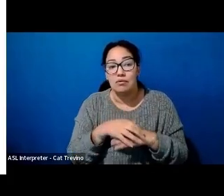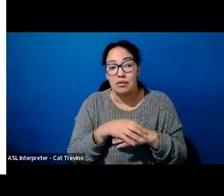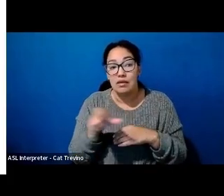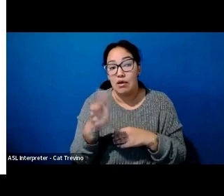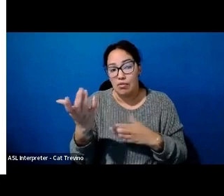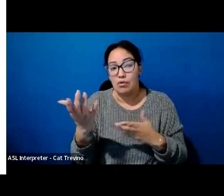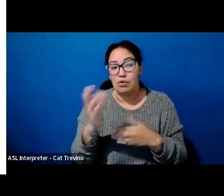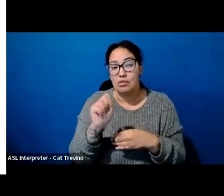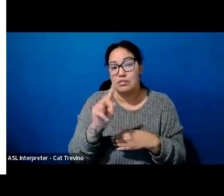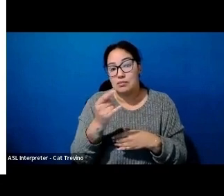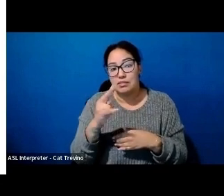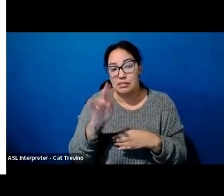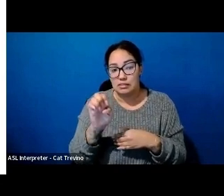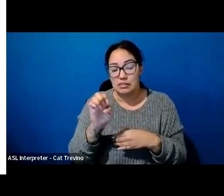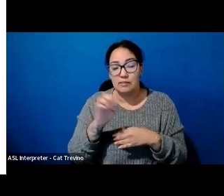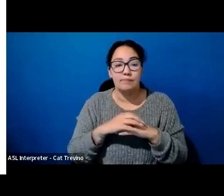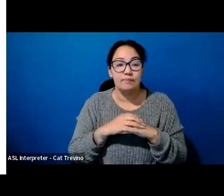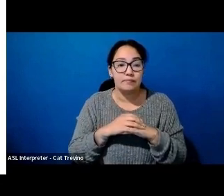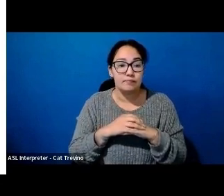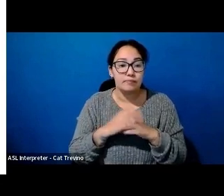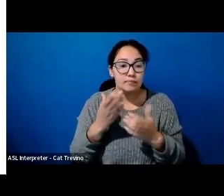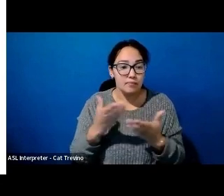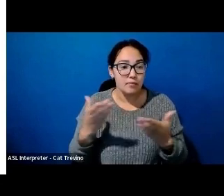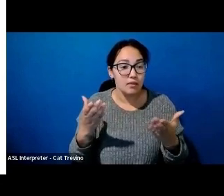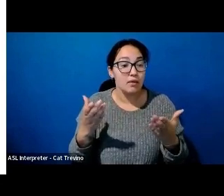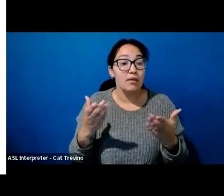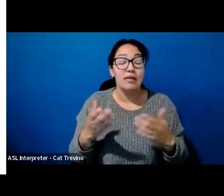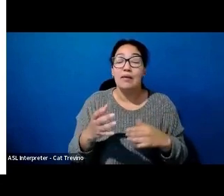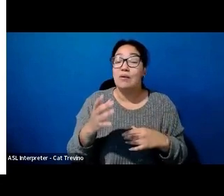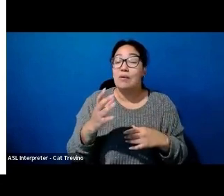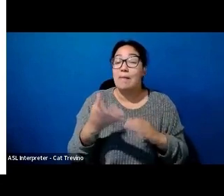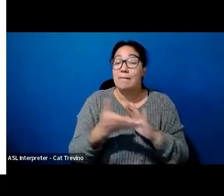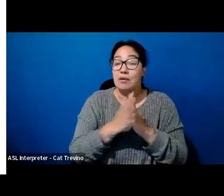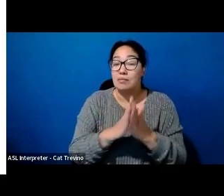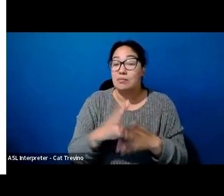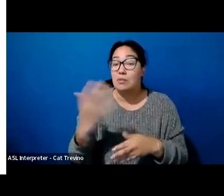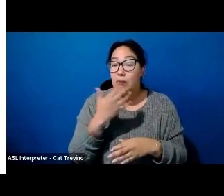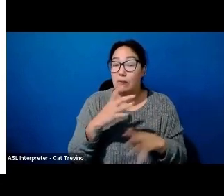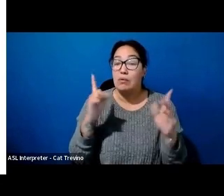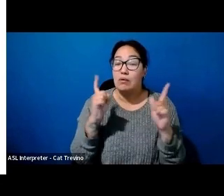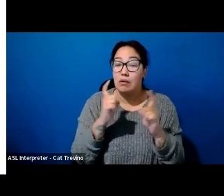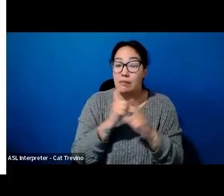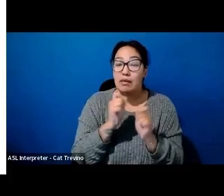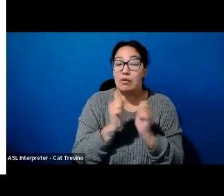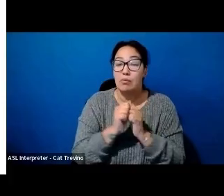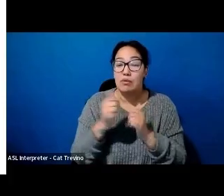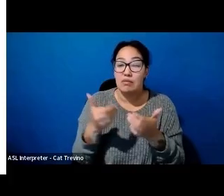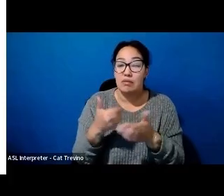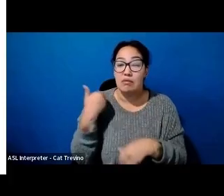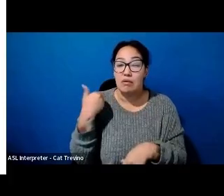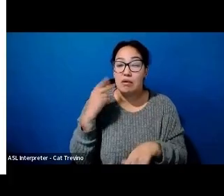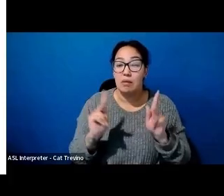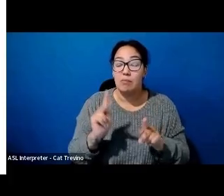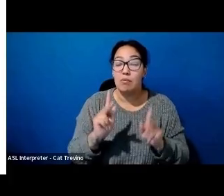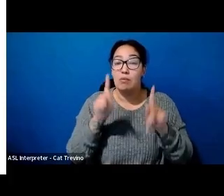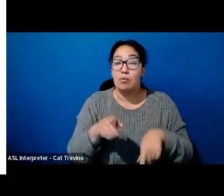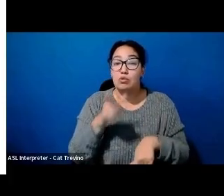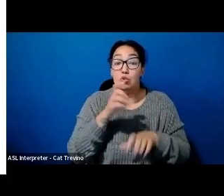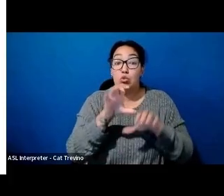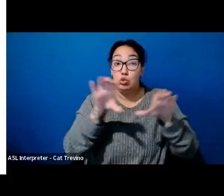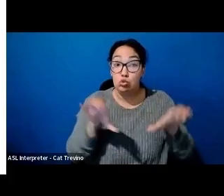other substances. And what gets really complicated for young people is that the person harming